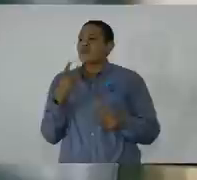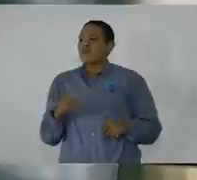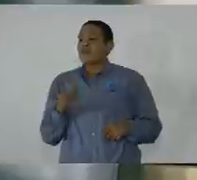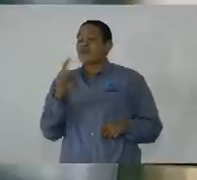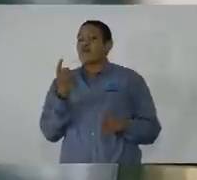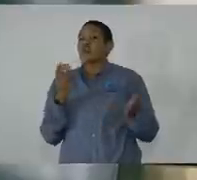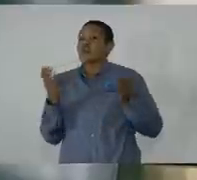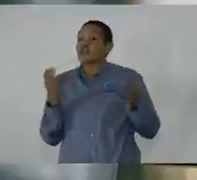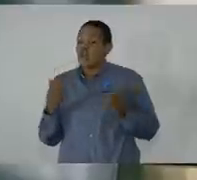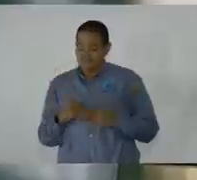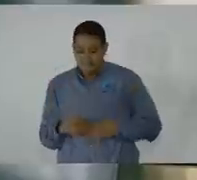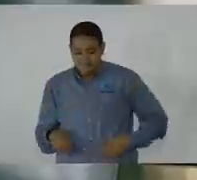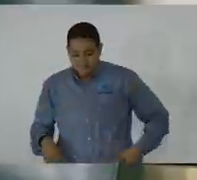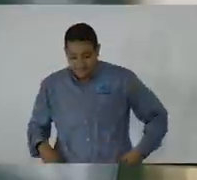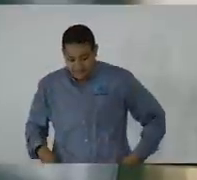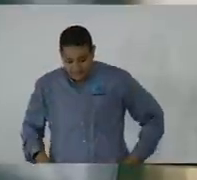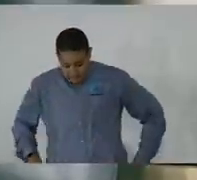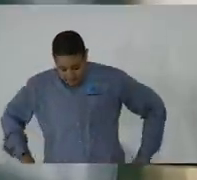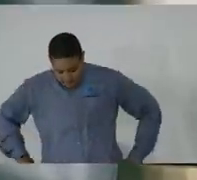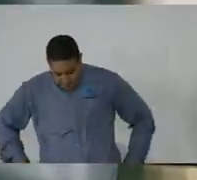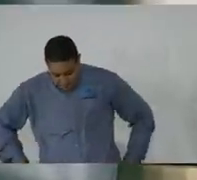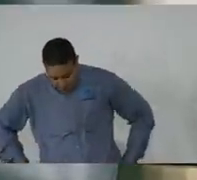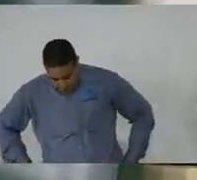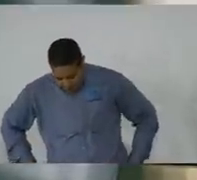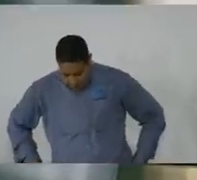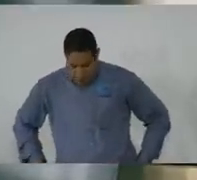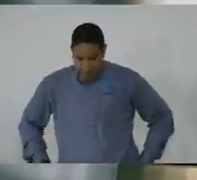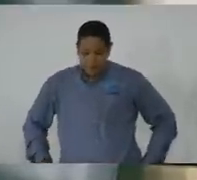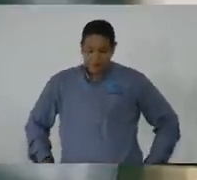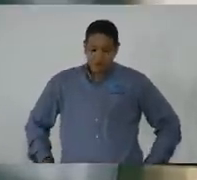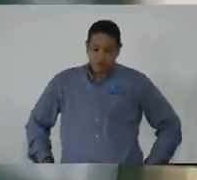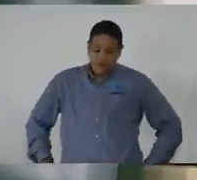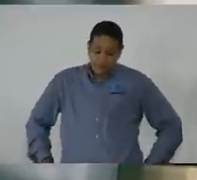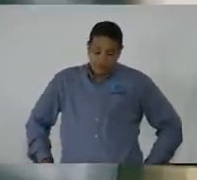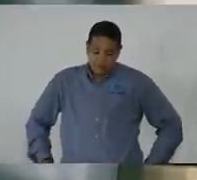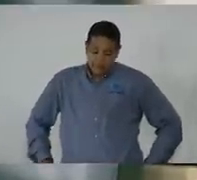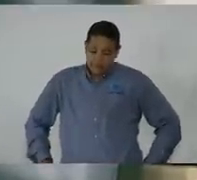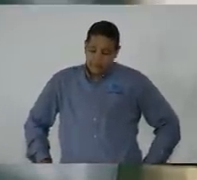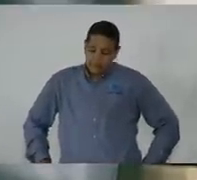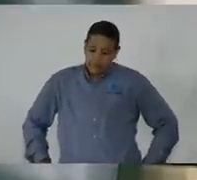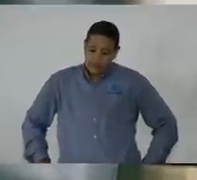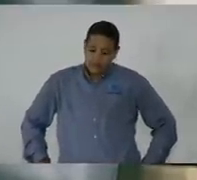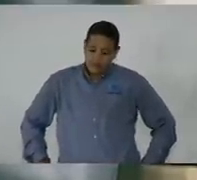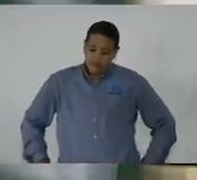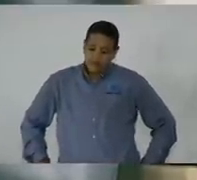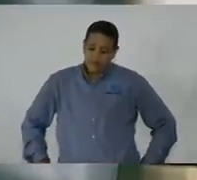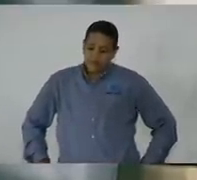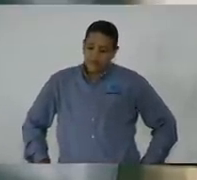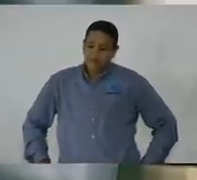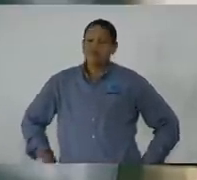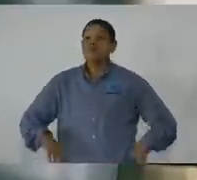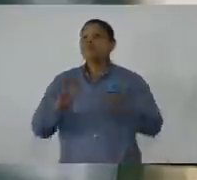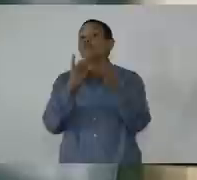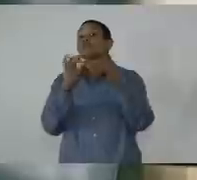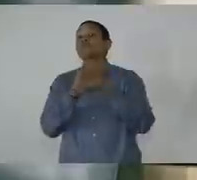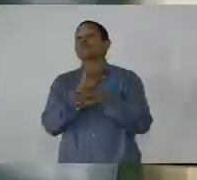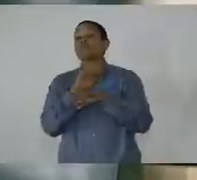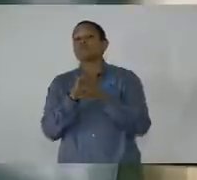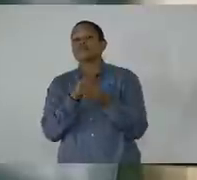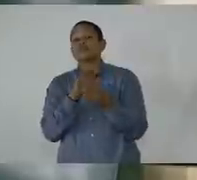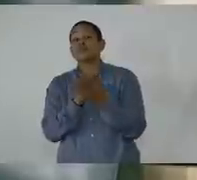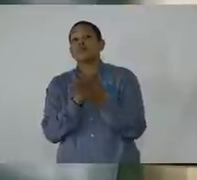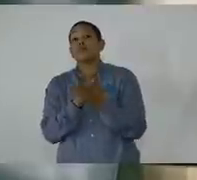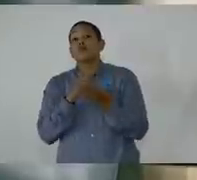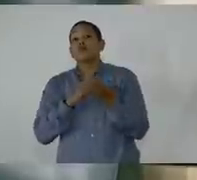first-served basis. Madam Speaker, we mentioned before the gardening school program that is currently run by the